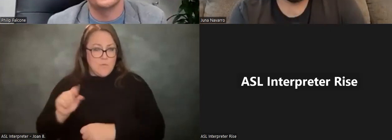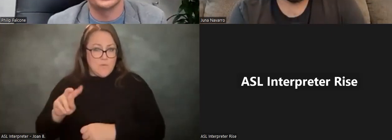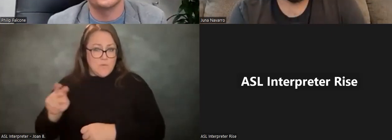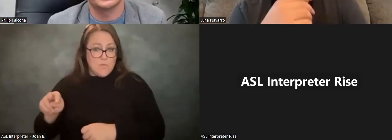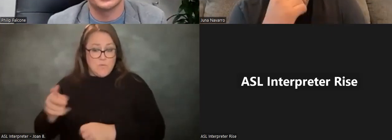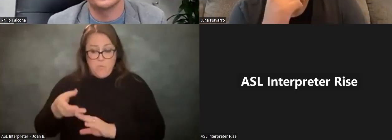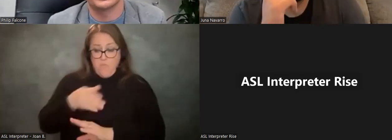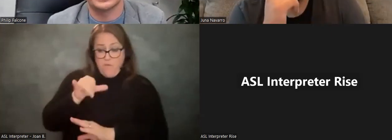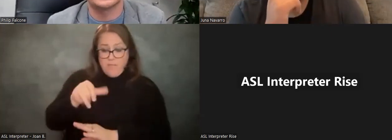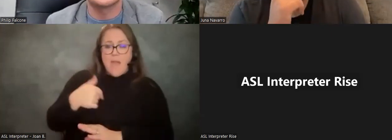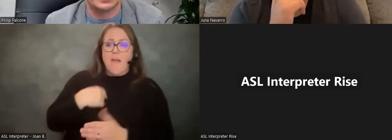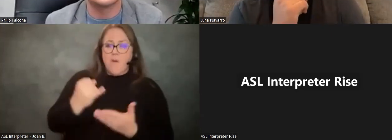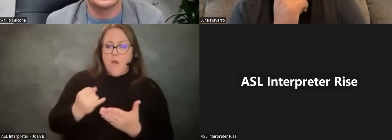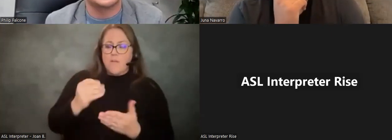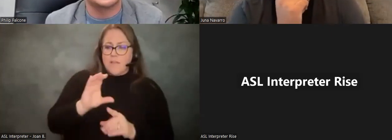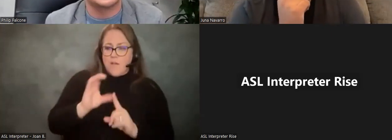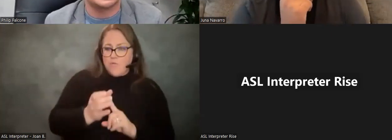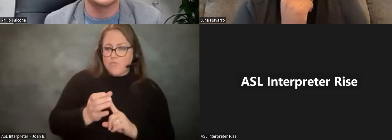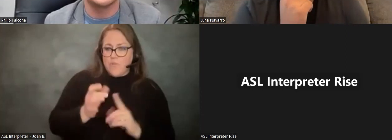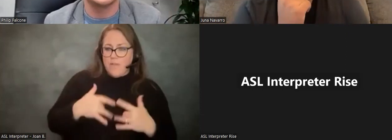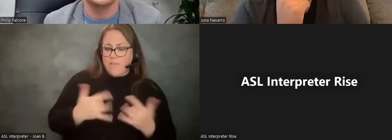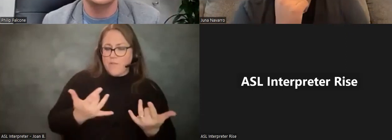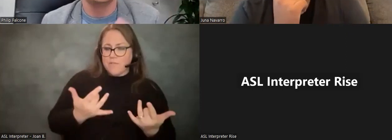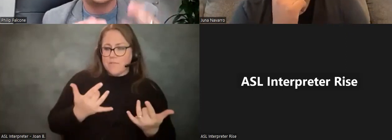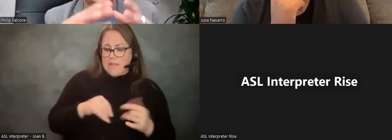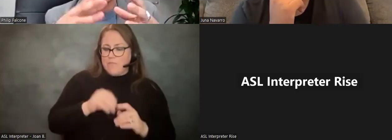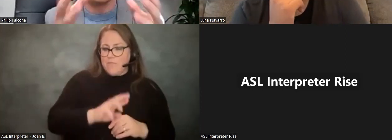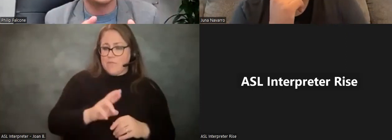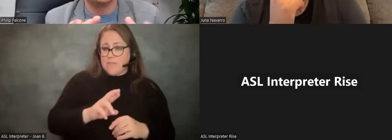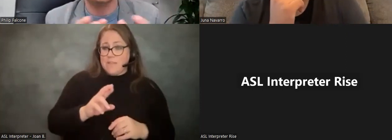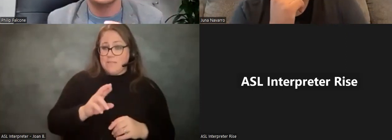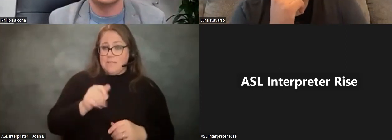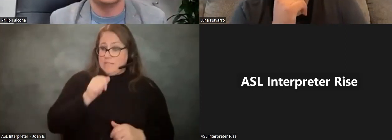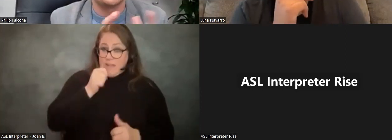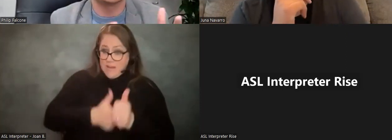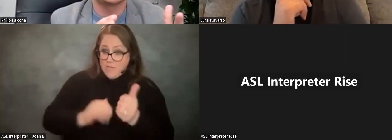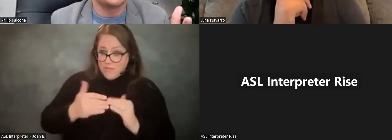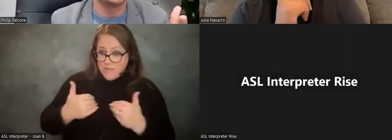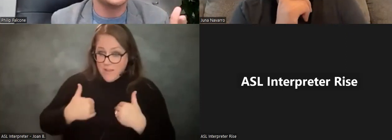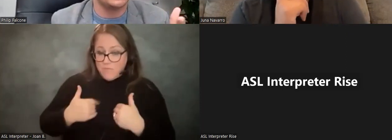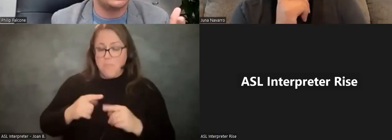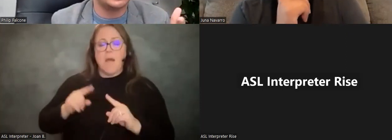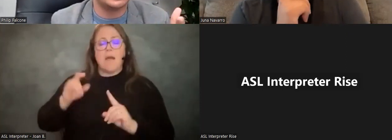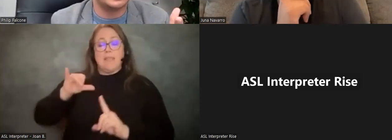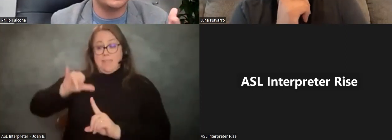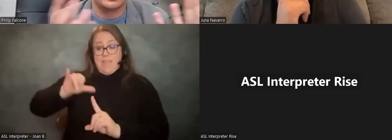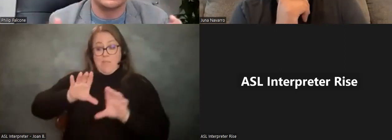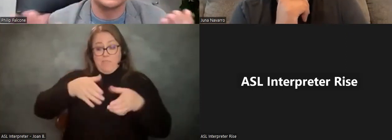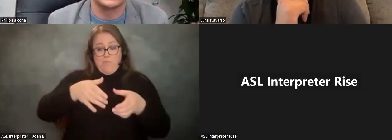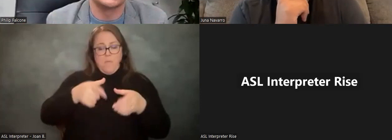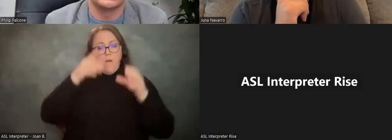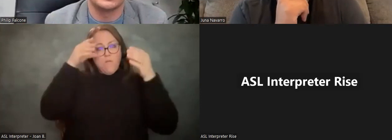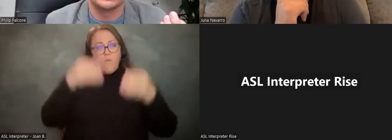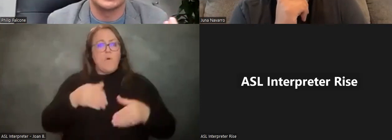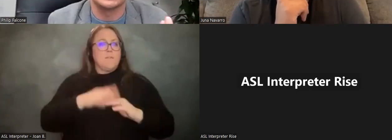Affairs division for the city of Riverside. I know not every city has that. But that division focuses largely on, arts